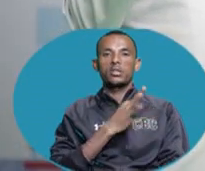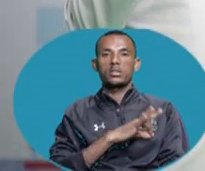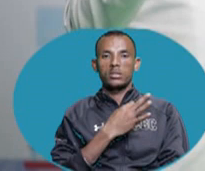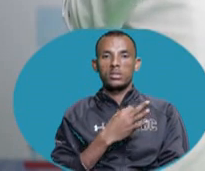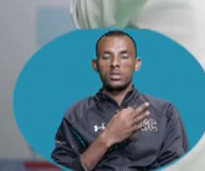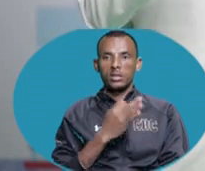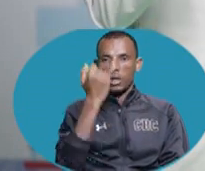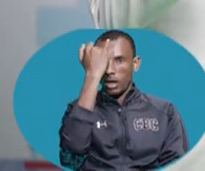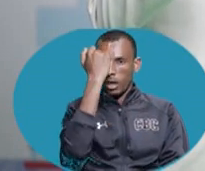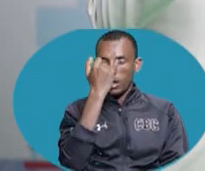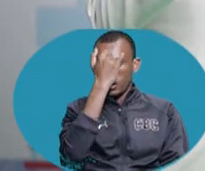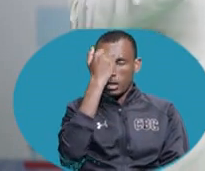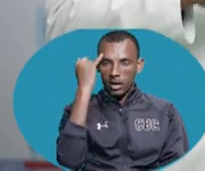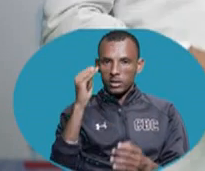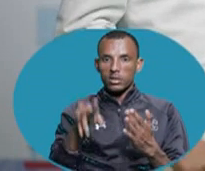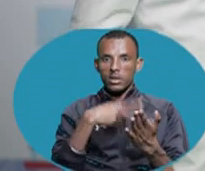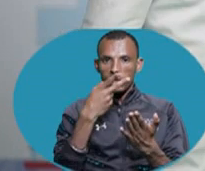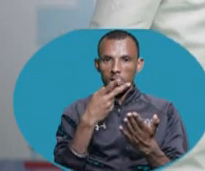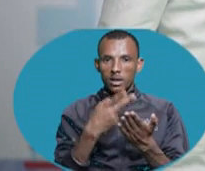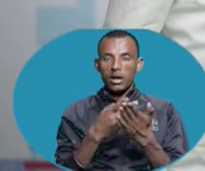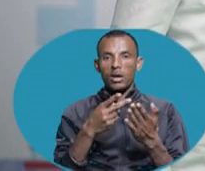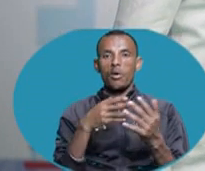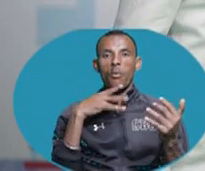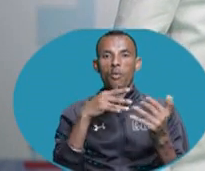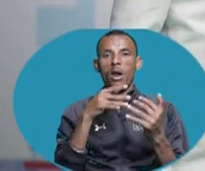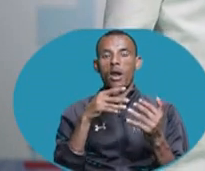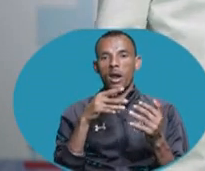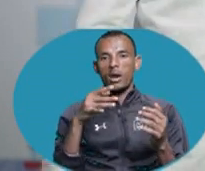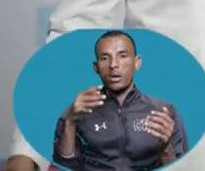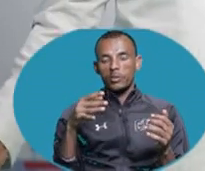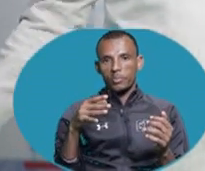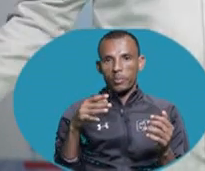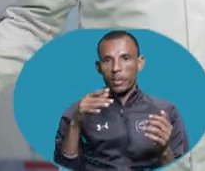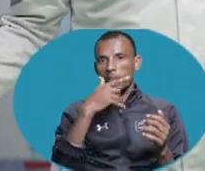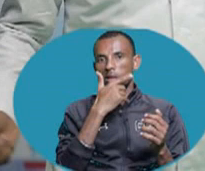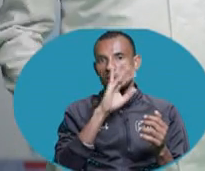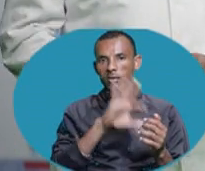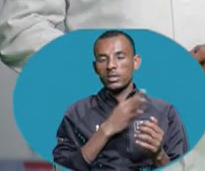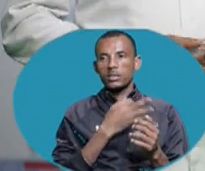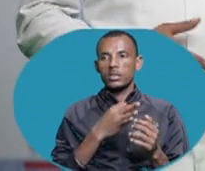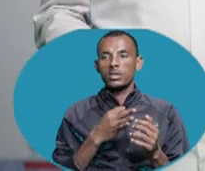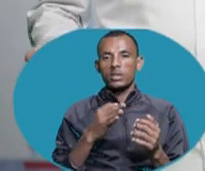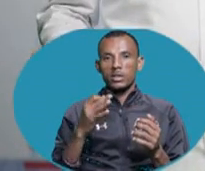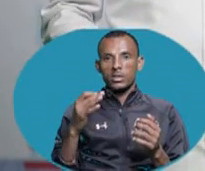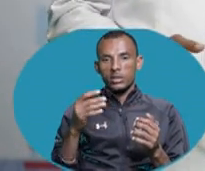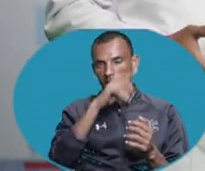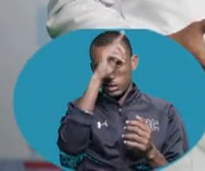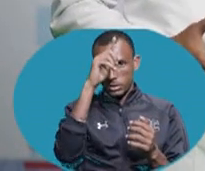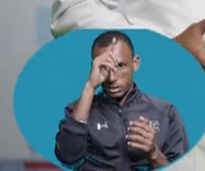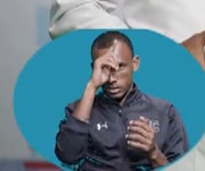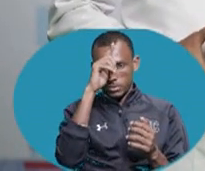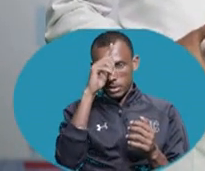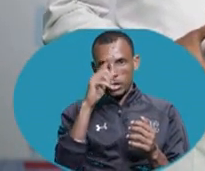declared war on Britain and France. June 14, 1940, Germany captured Paris, the